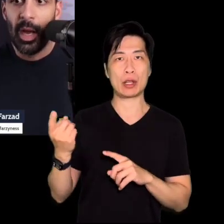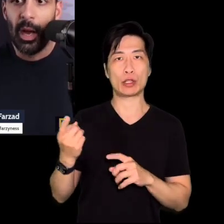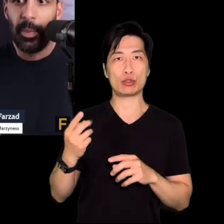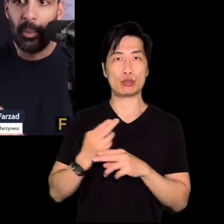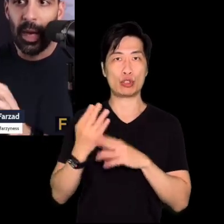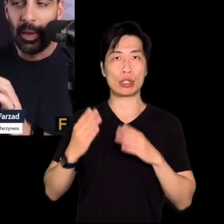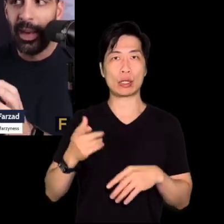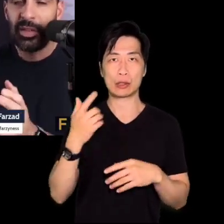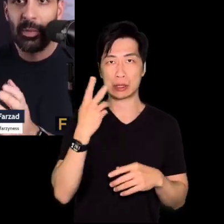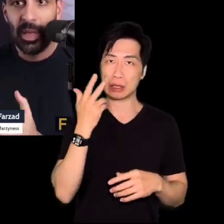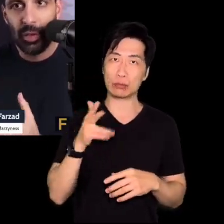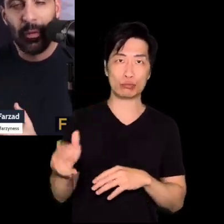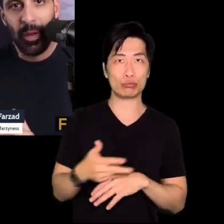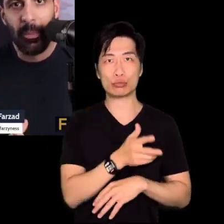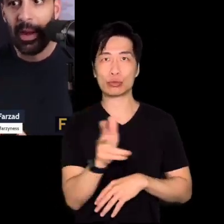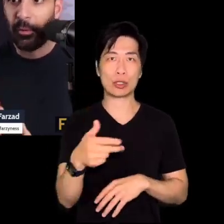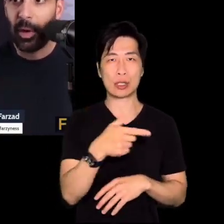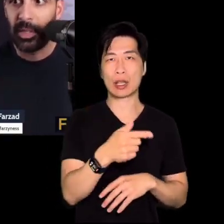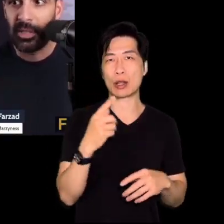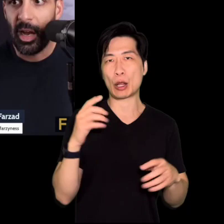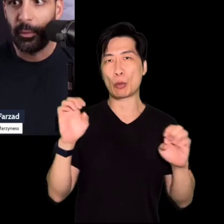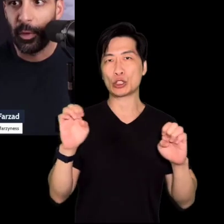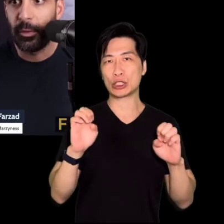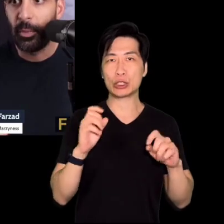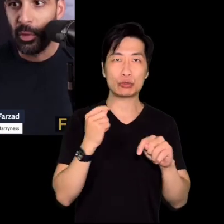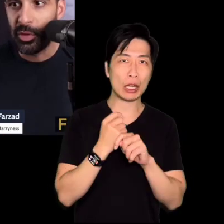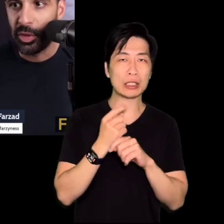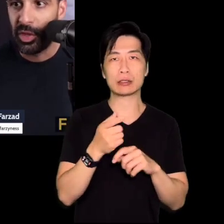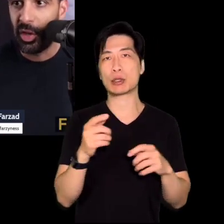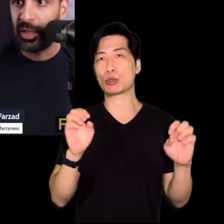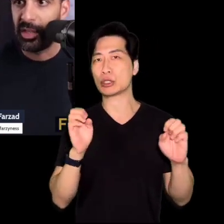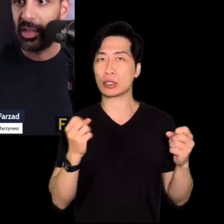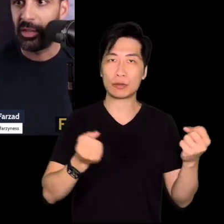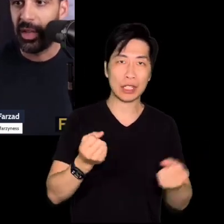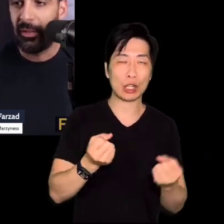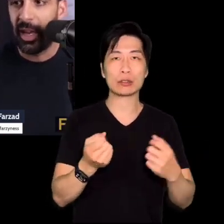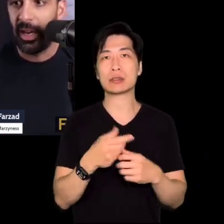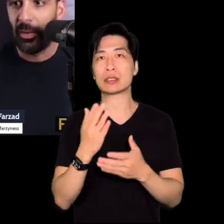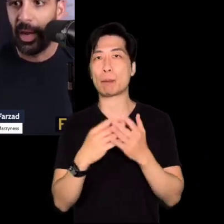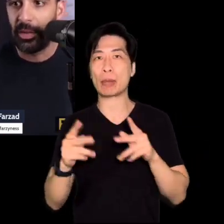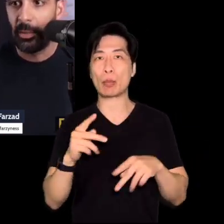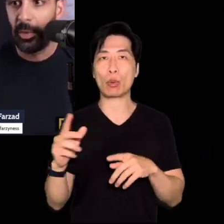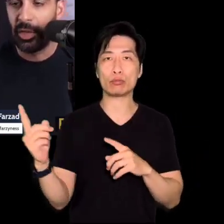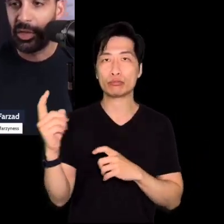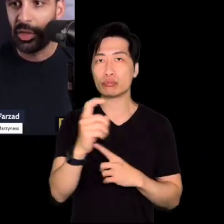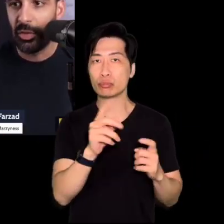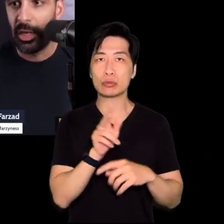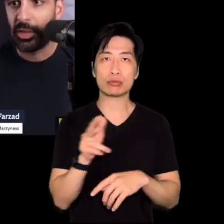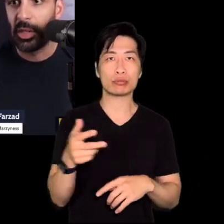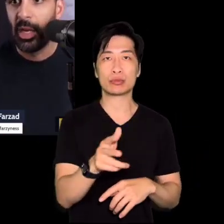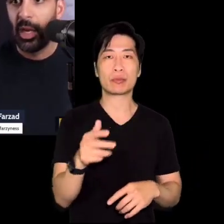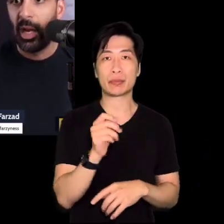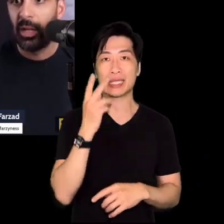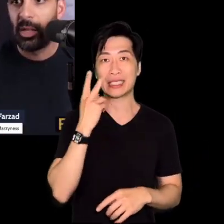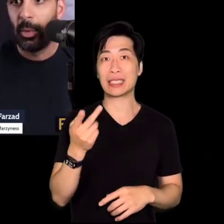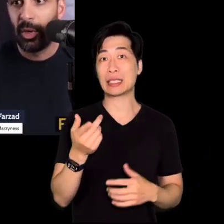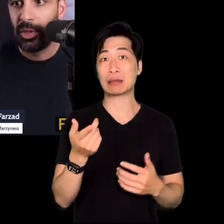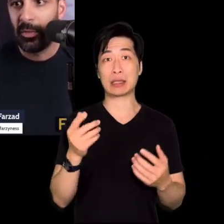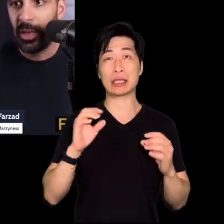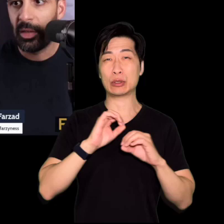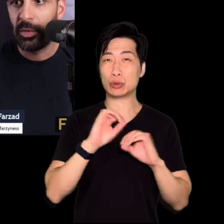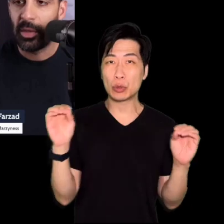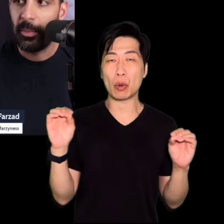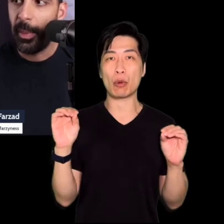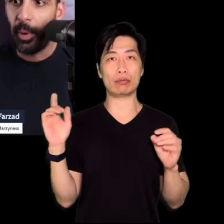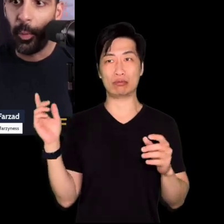see, but we're getting some initial feedback from the software from users. Here you can see it's navigating around some emergency trucks, some